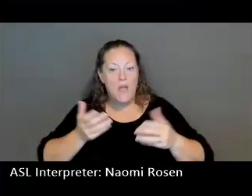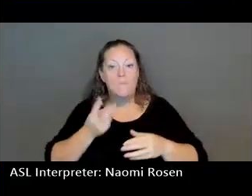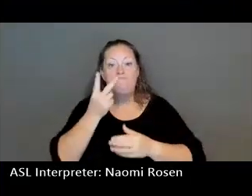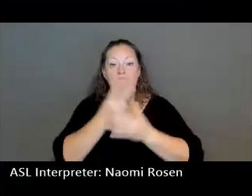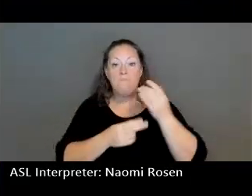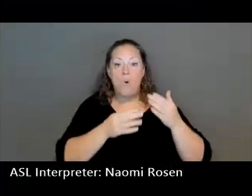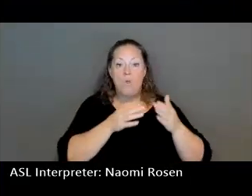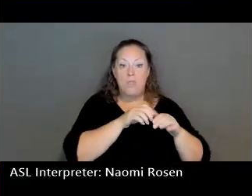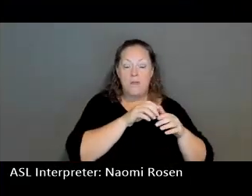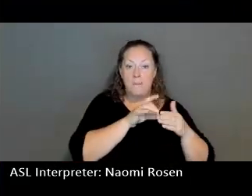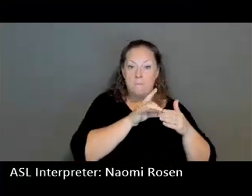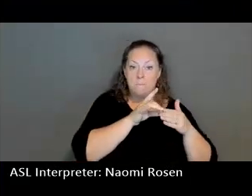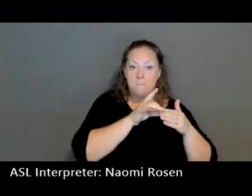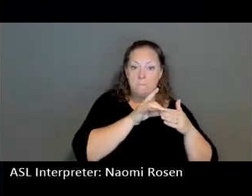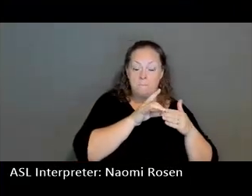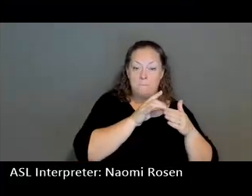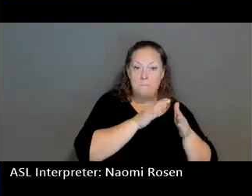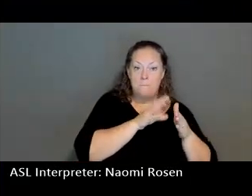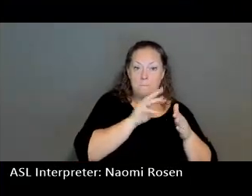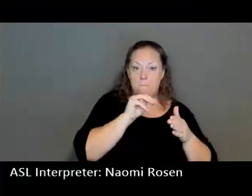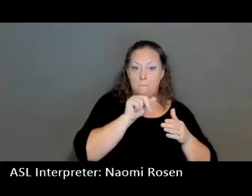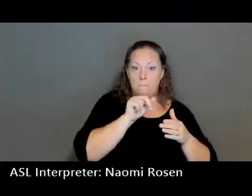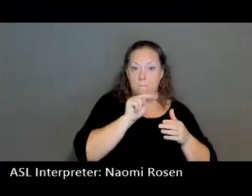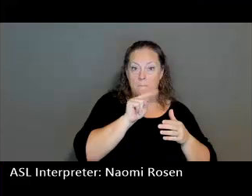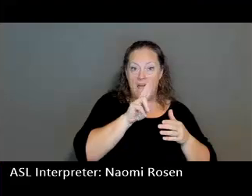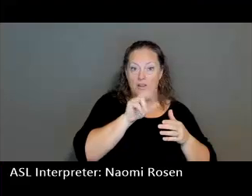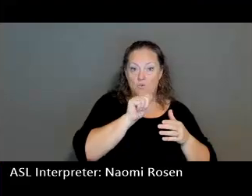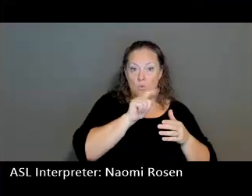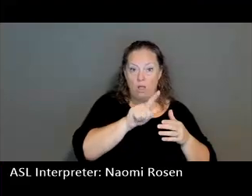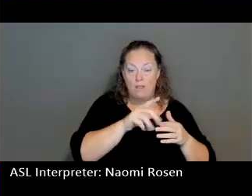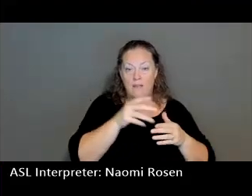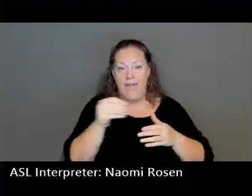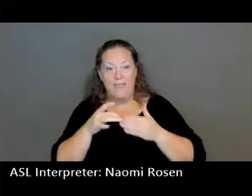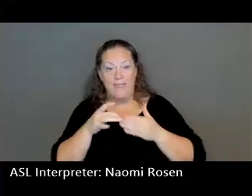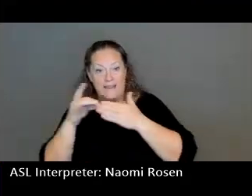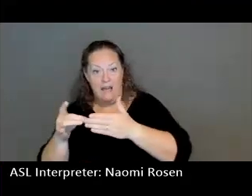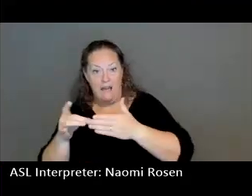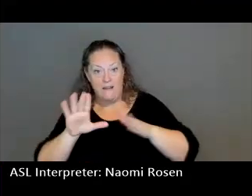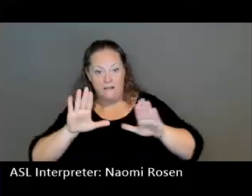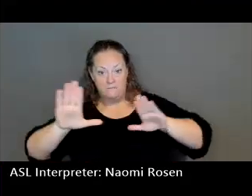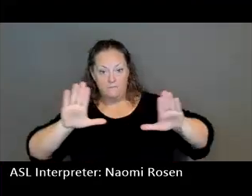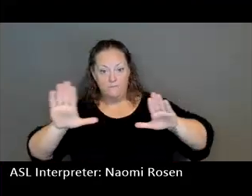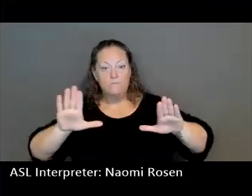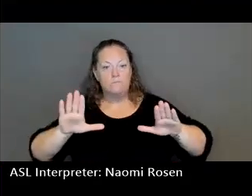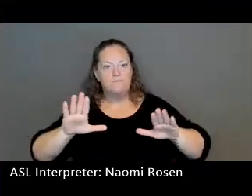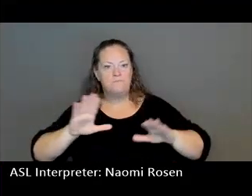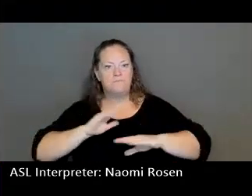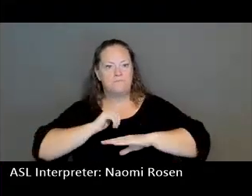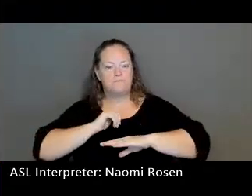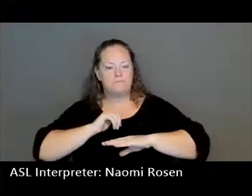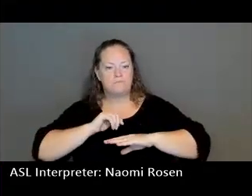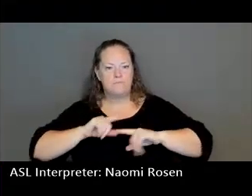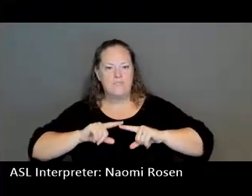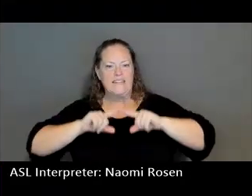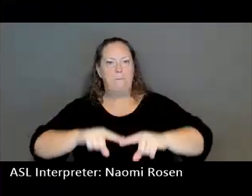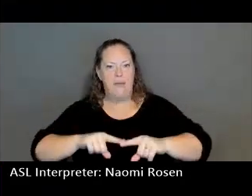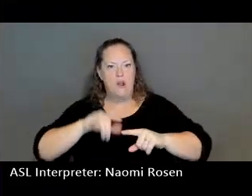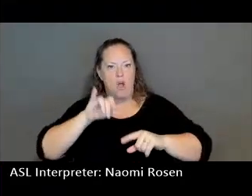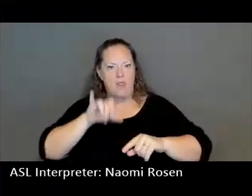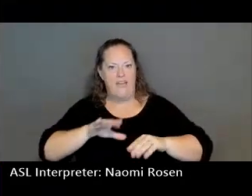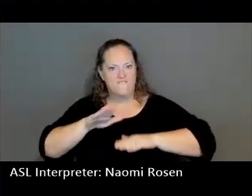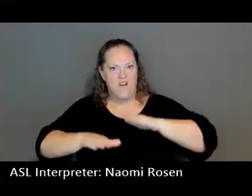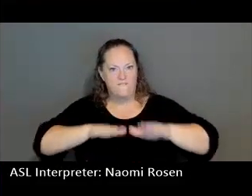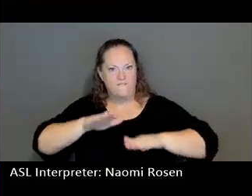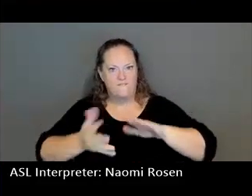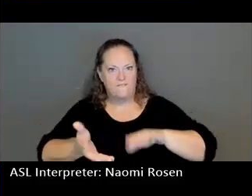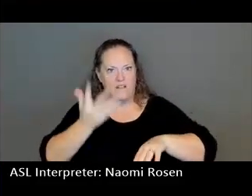are based on a 4 5-step process, and each space, which each space, land,